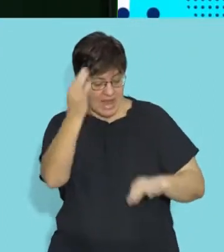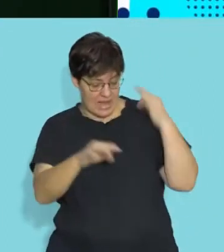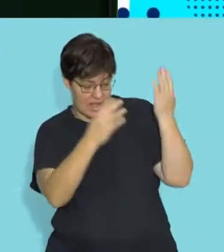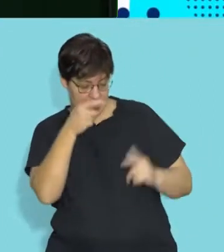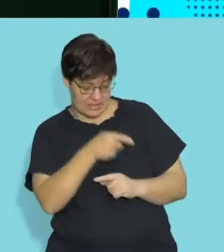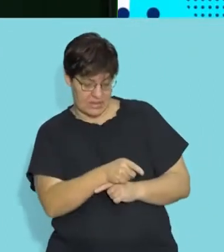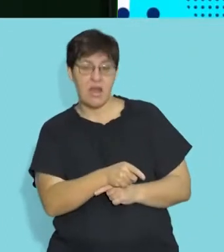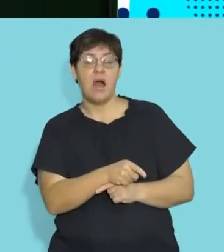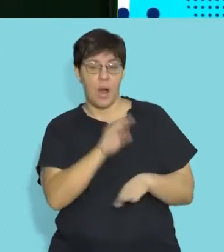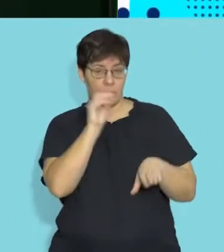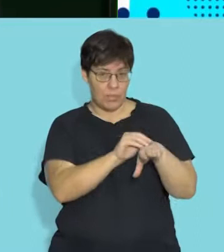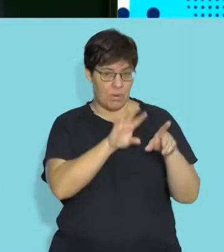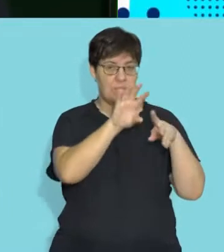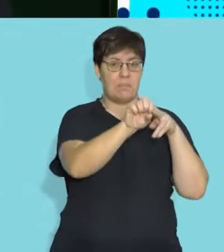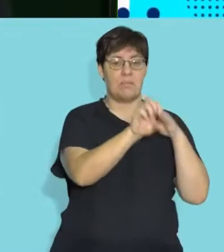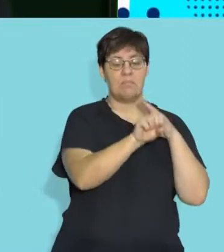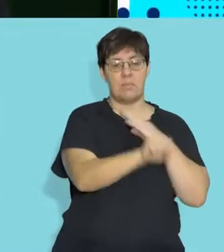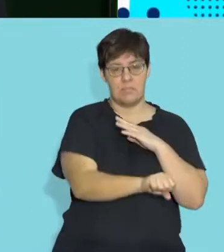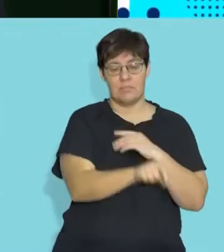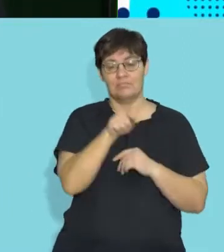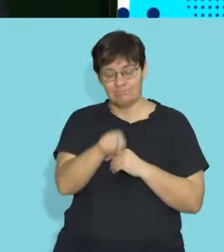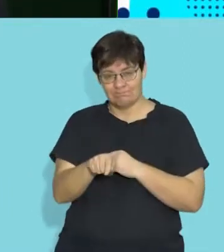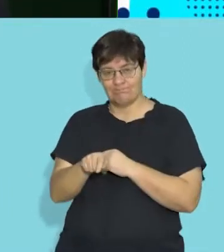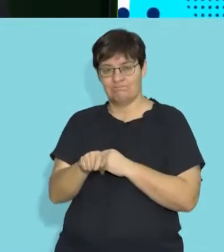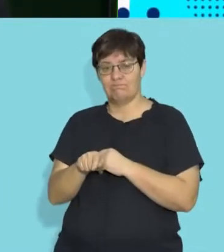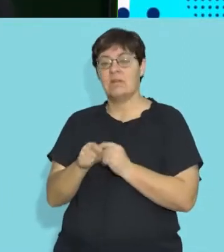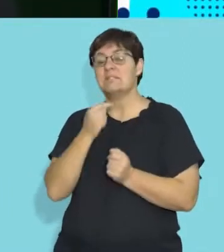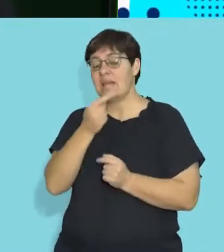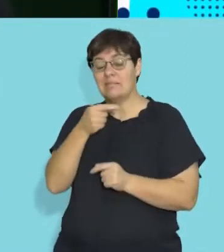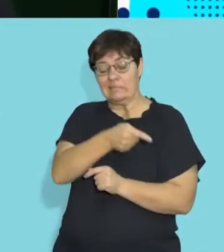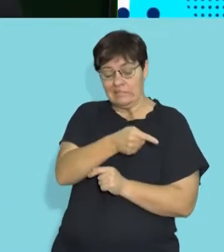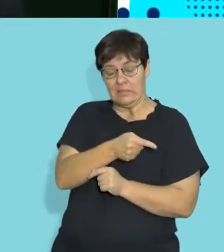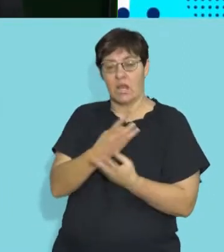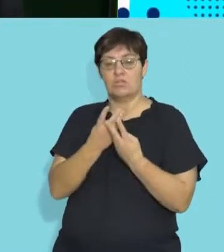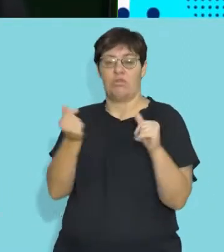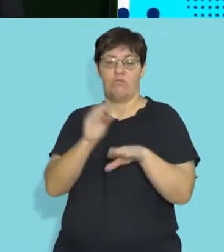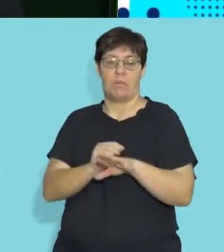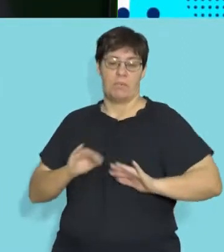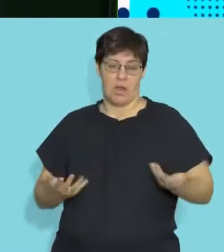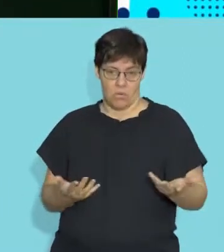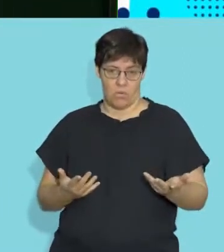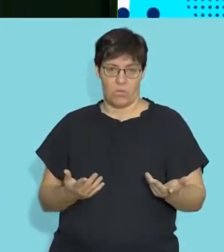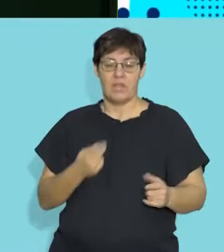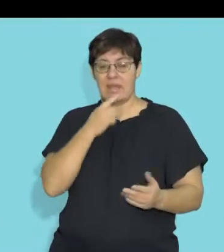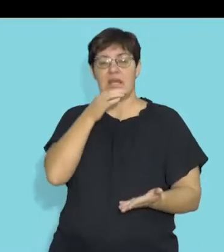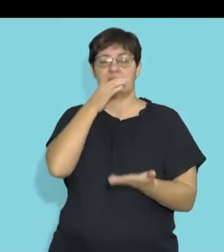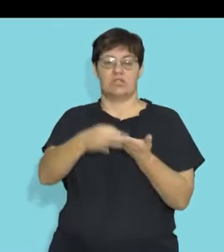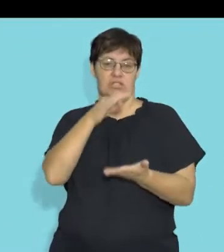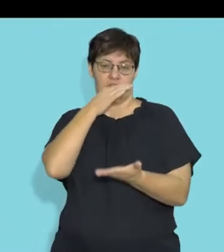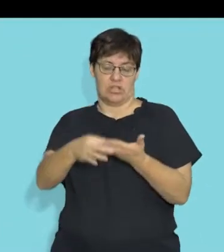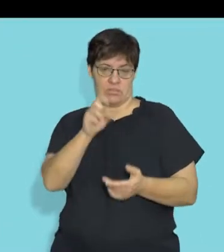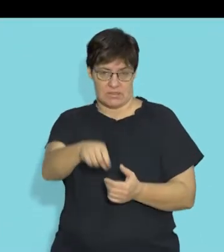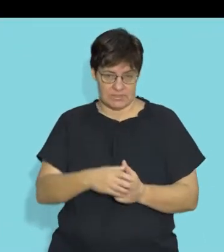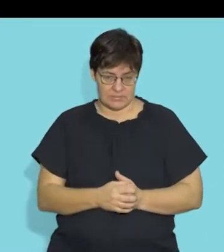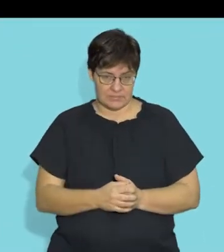and find the problems and then obviously offer solutions and make necessary suggestions. So here we